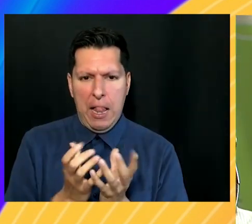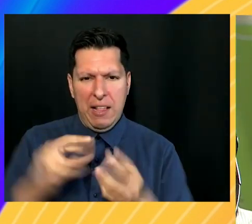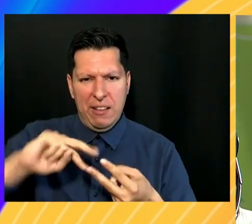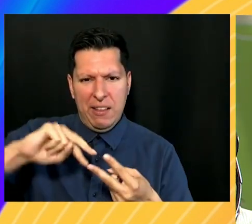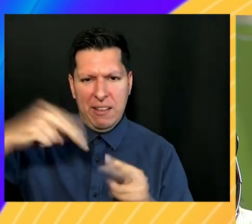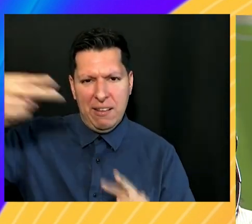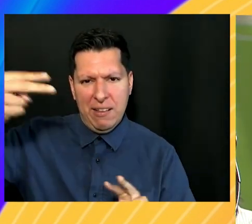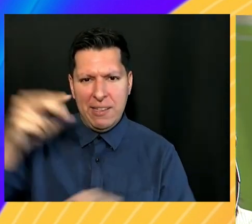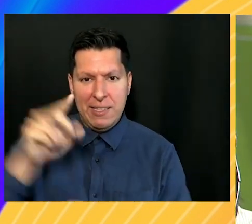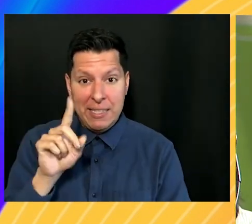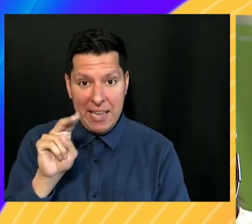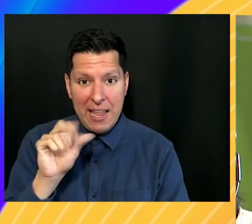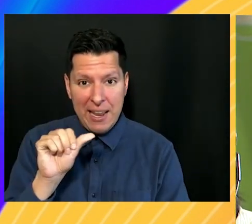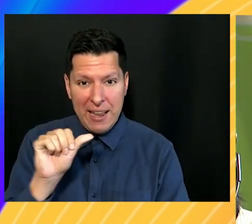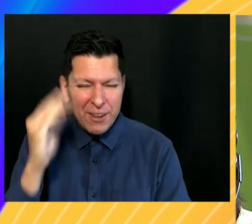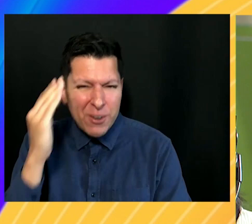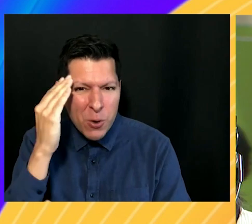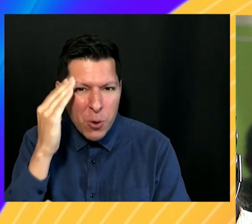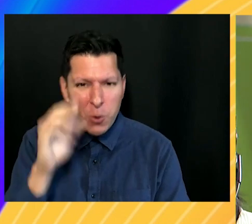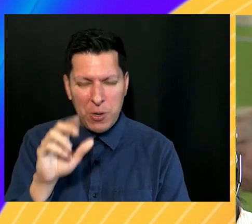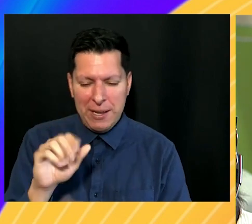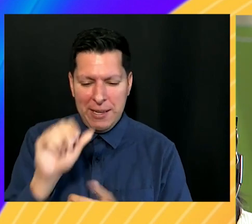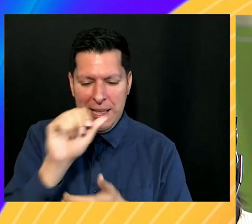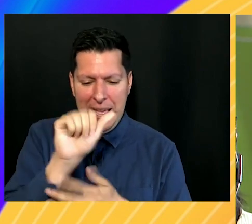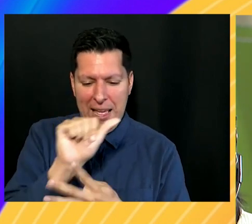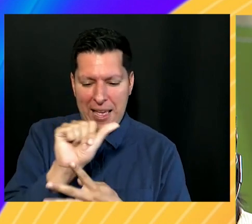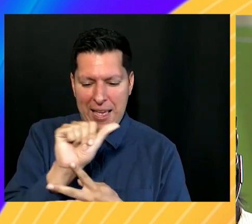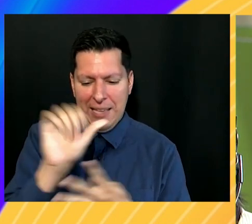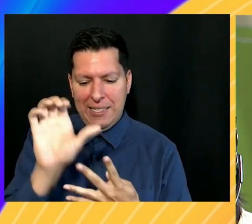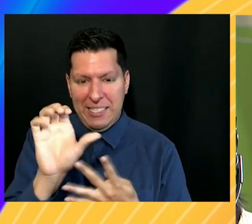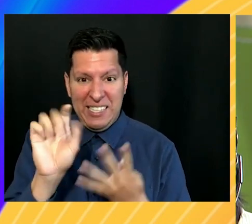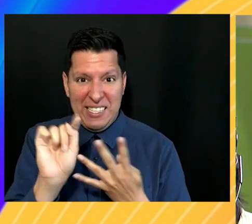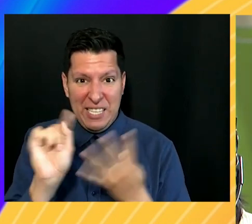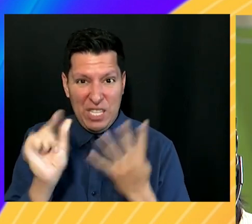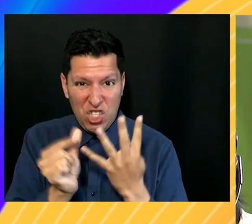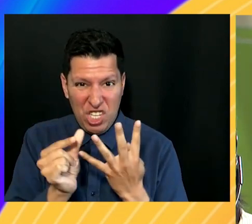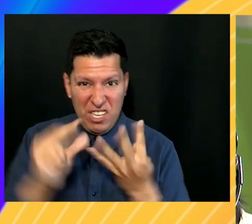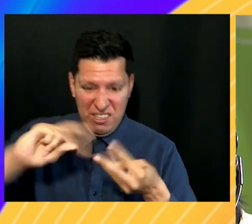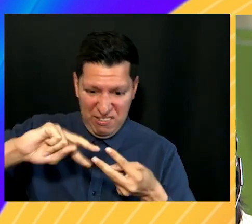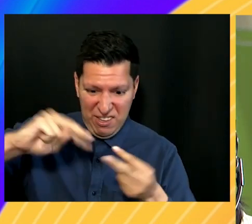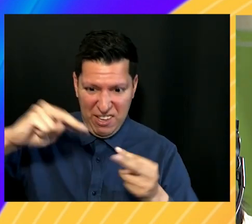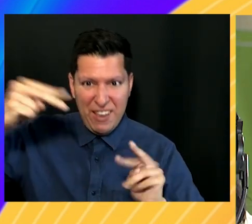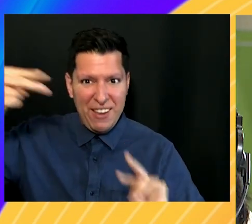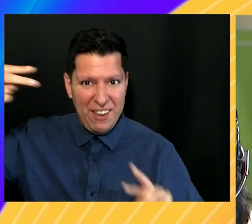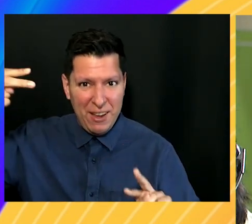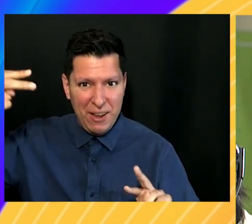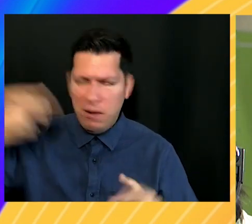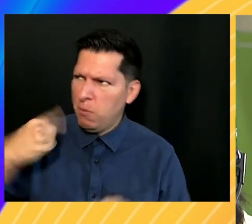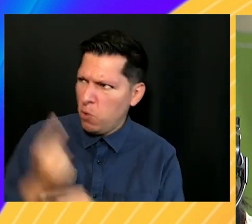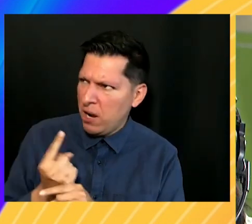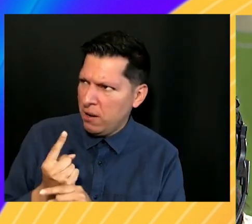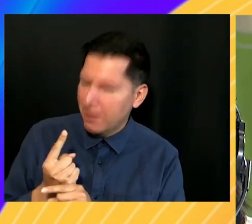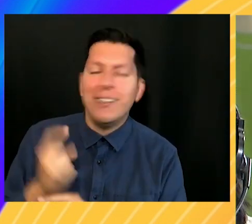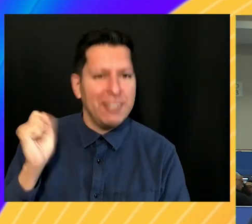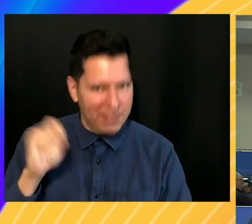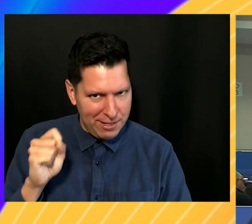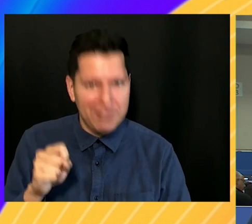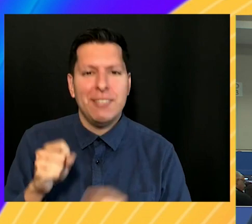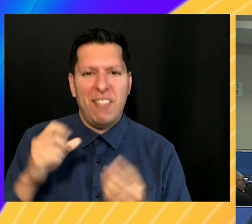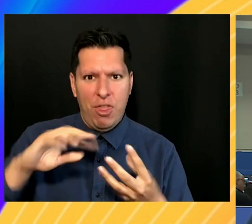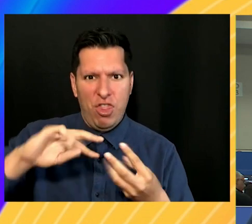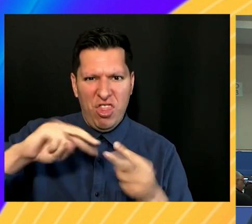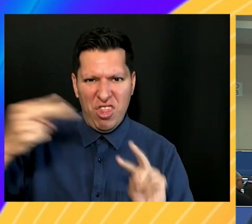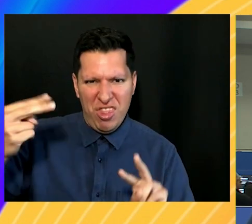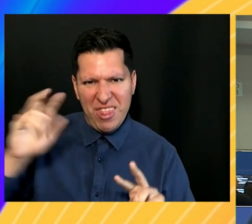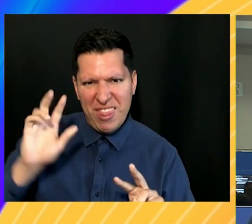is composed of 4 bases, A, C, T, and G. Me thinking that I got those right? Yes, I definitely got those 4 right. But what we